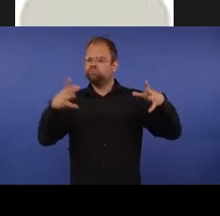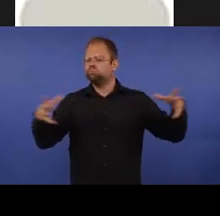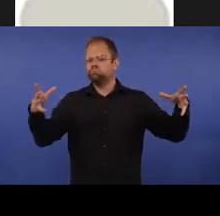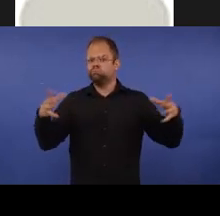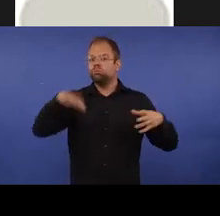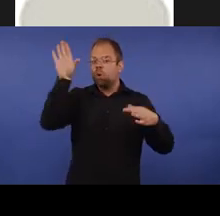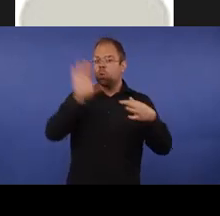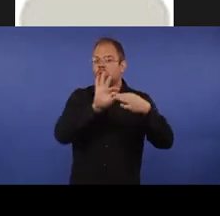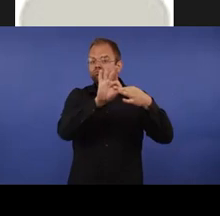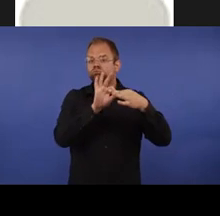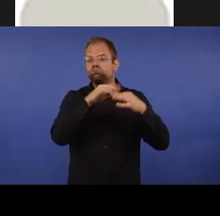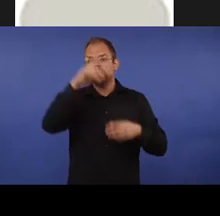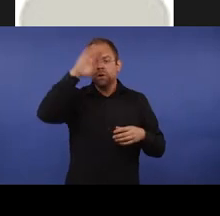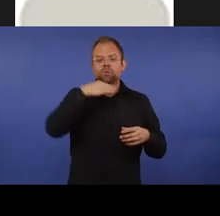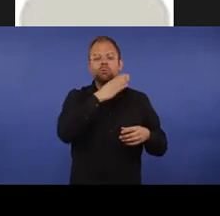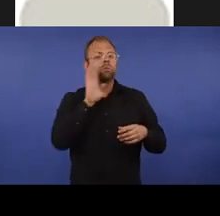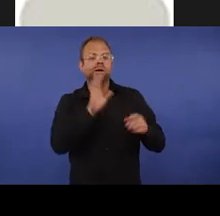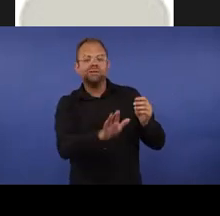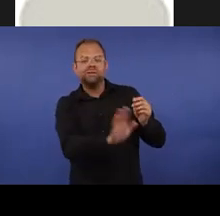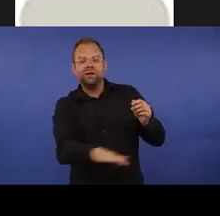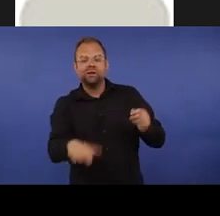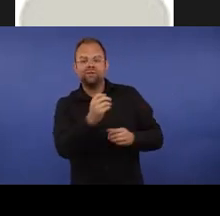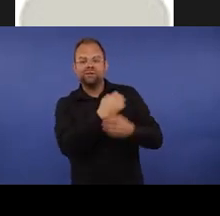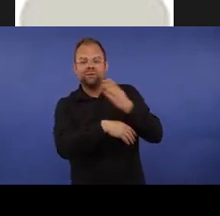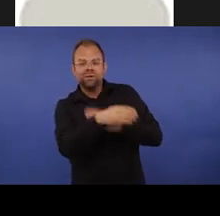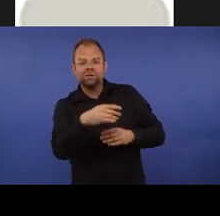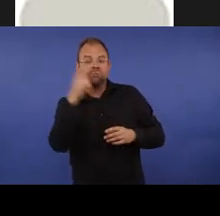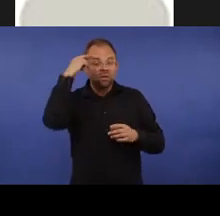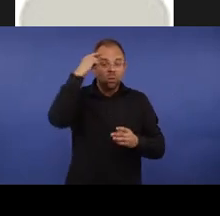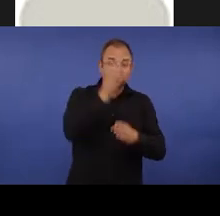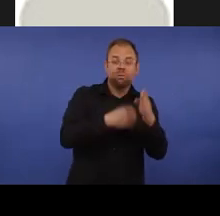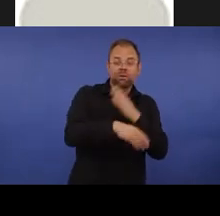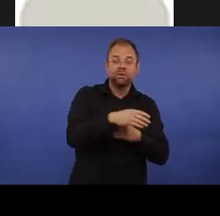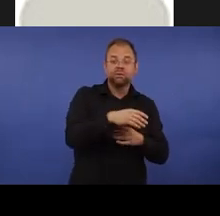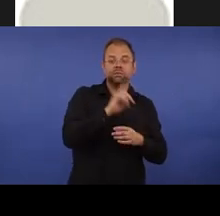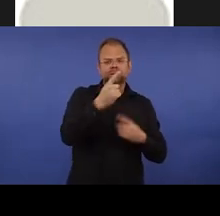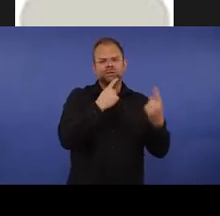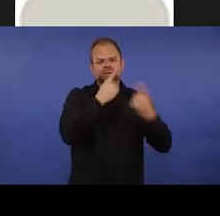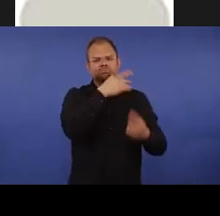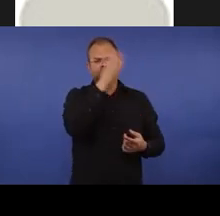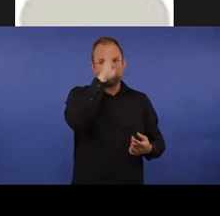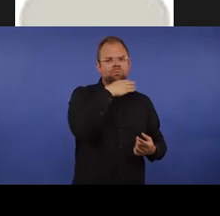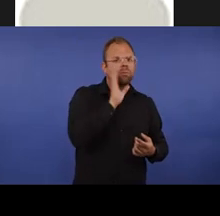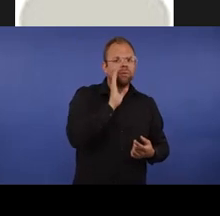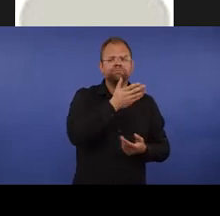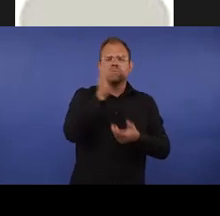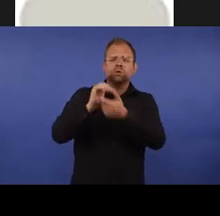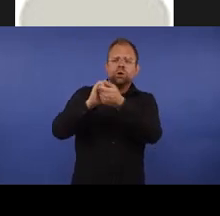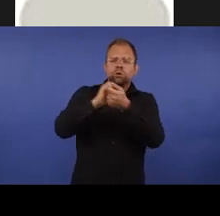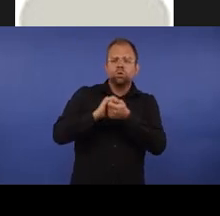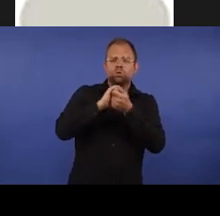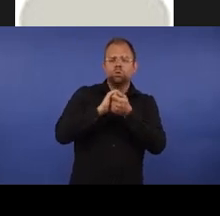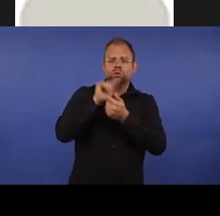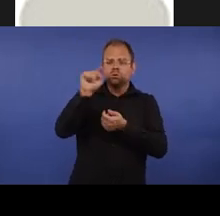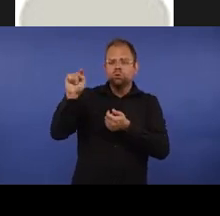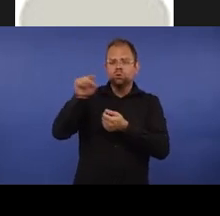by people who have, who have intellectual and developmental disabilities, as well as working more with people who have